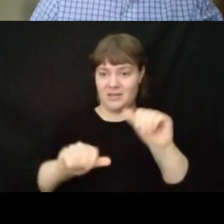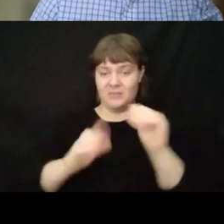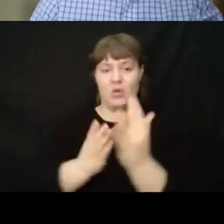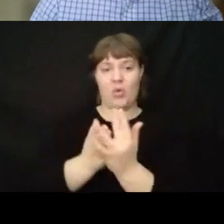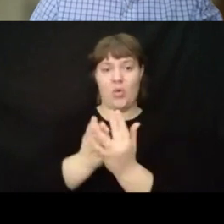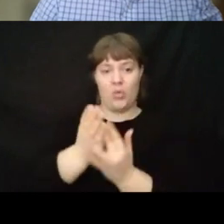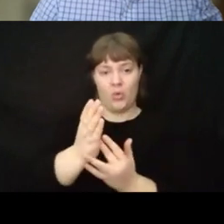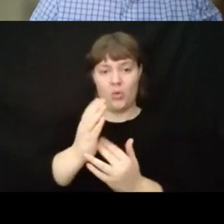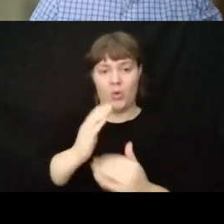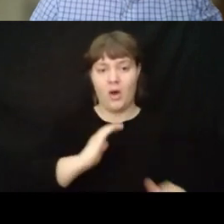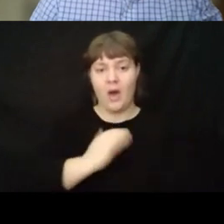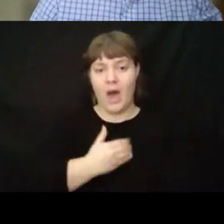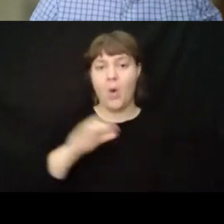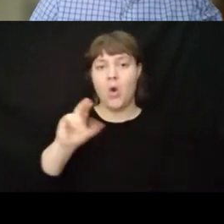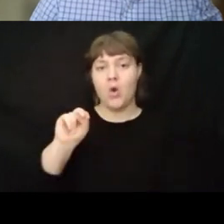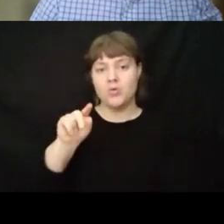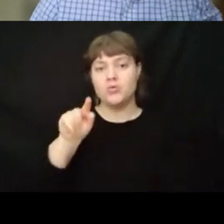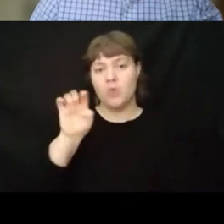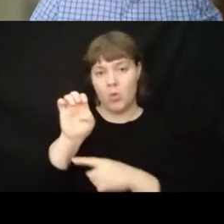notes.